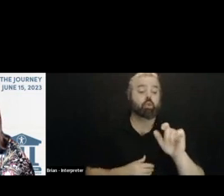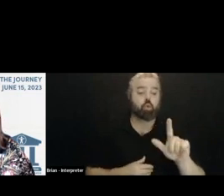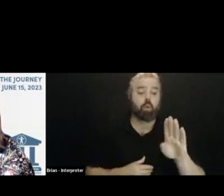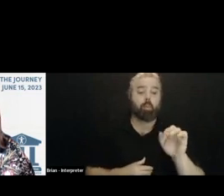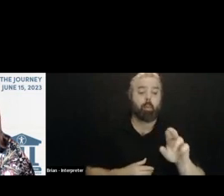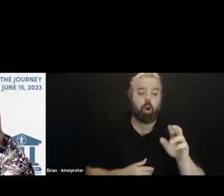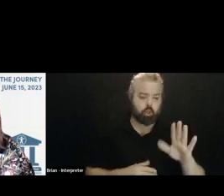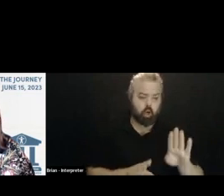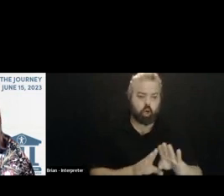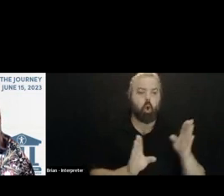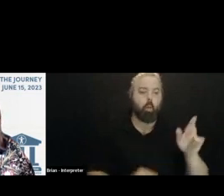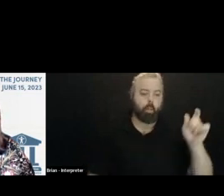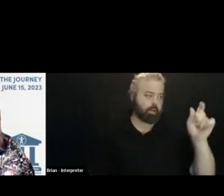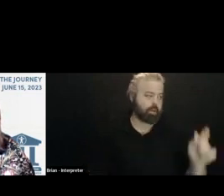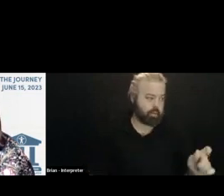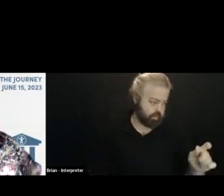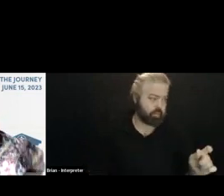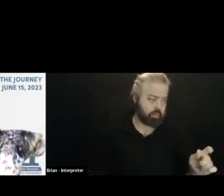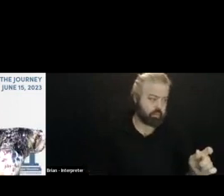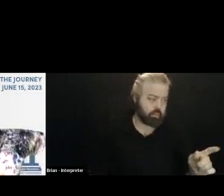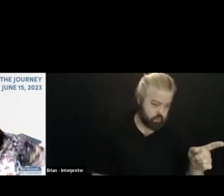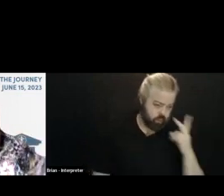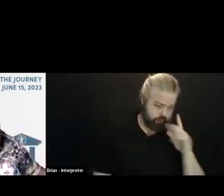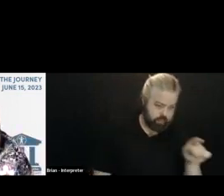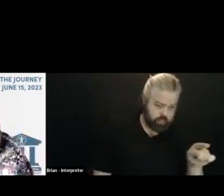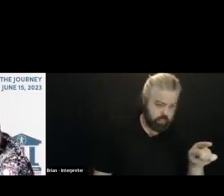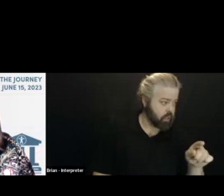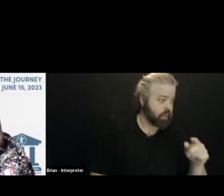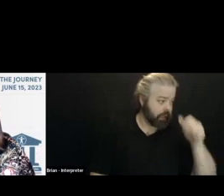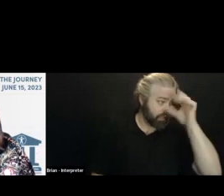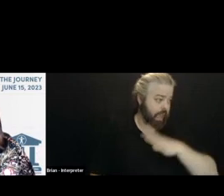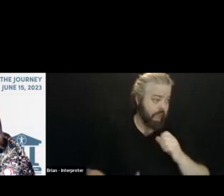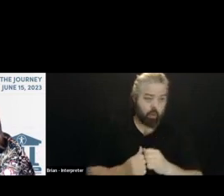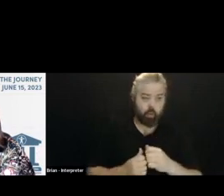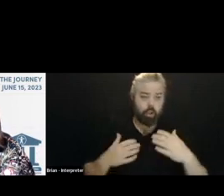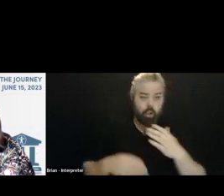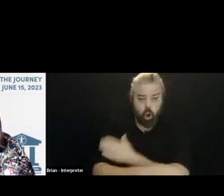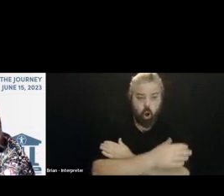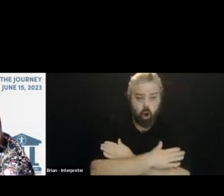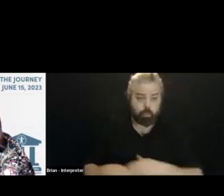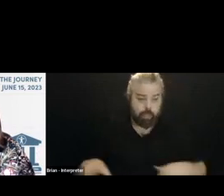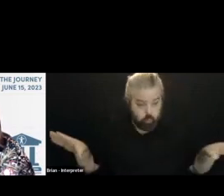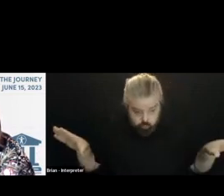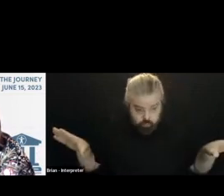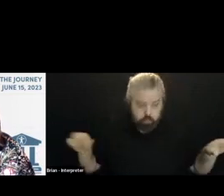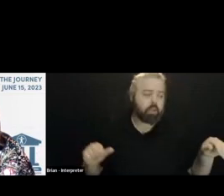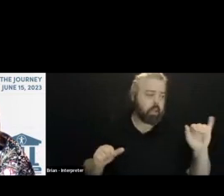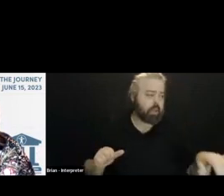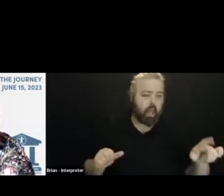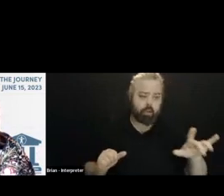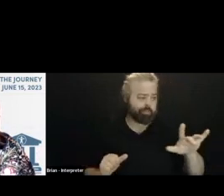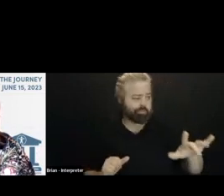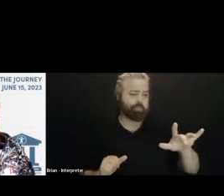we're on the accessibility toolbar. This little guy with his arms outstretched. We can check accessibility, start